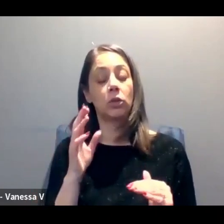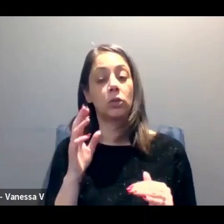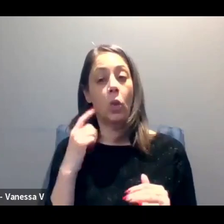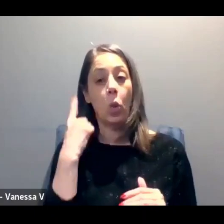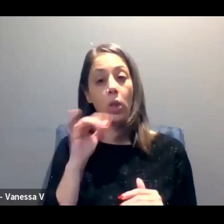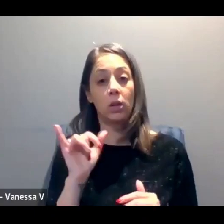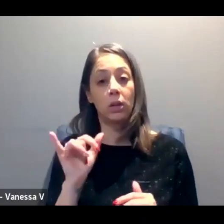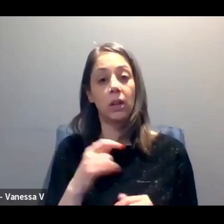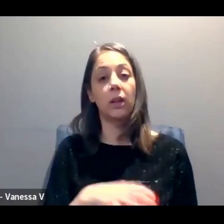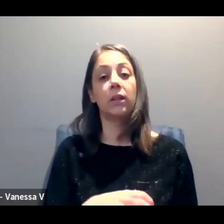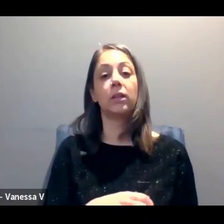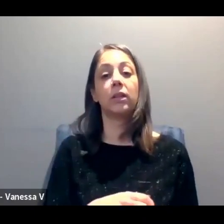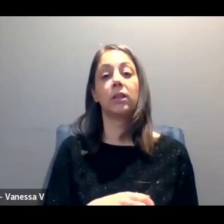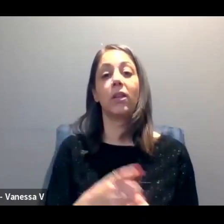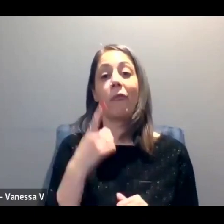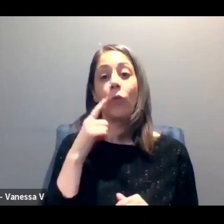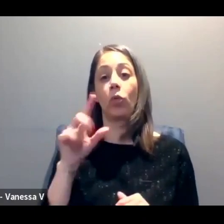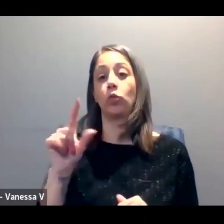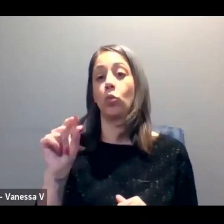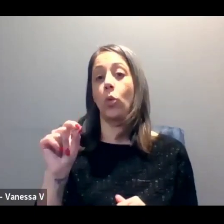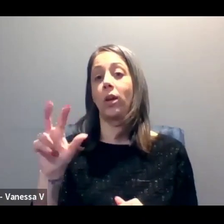65 plus in 2030.